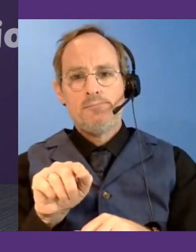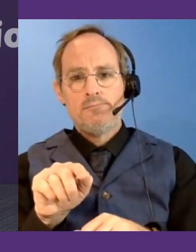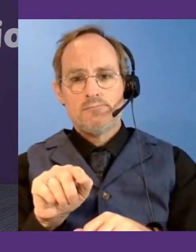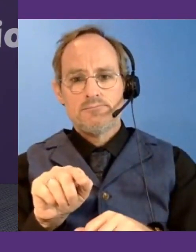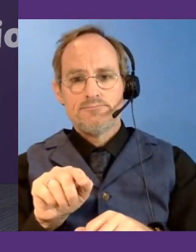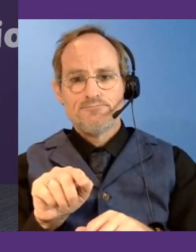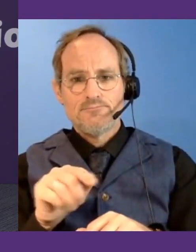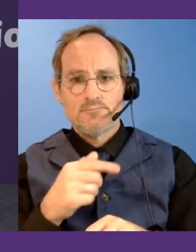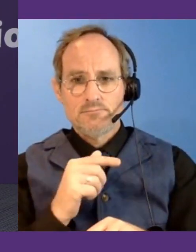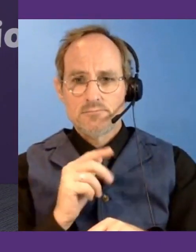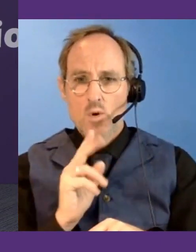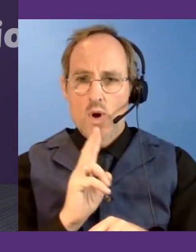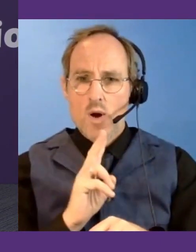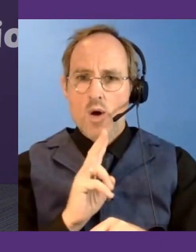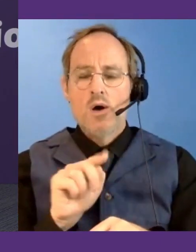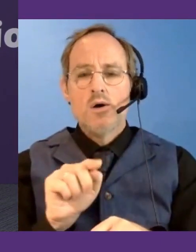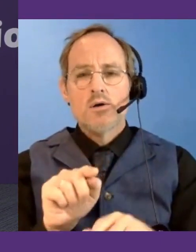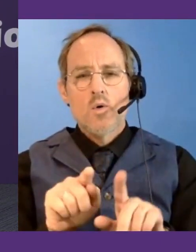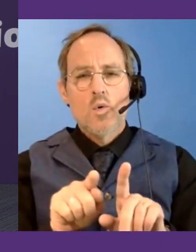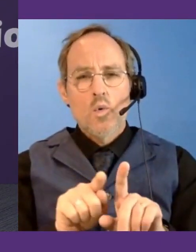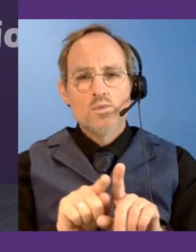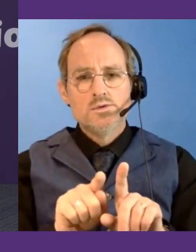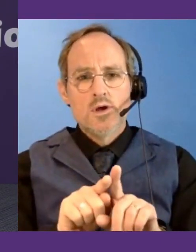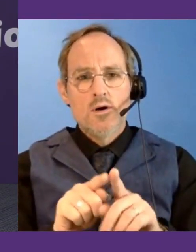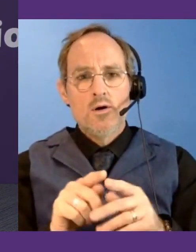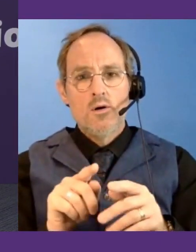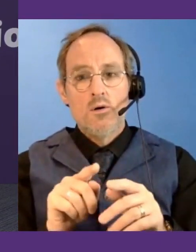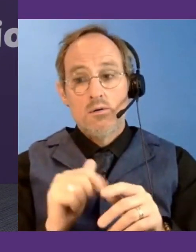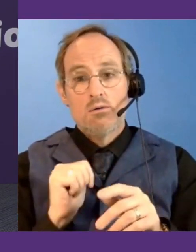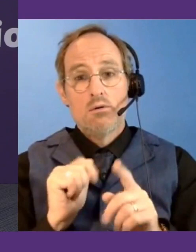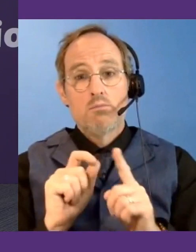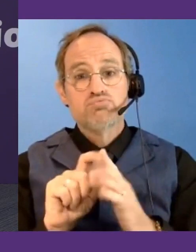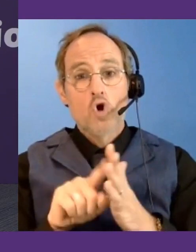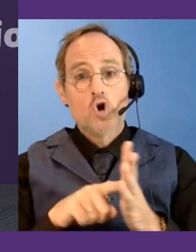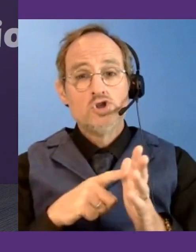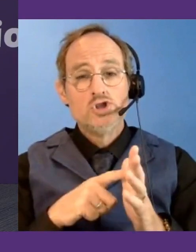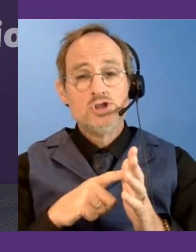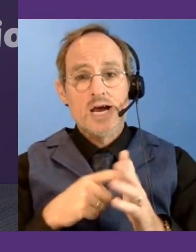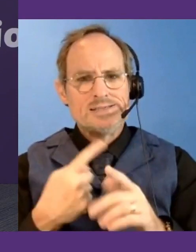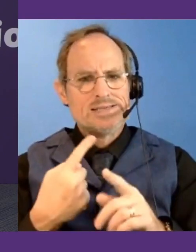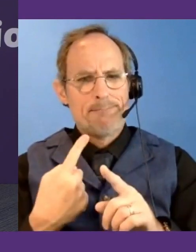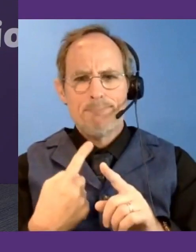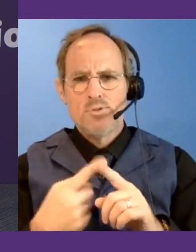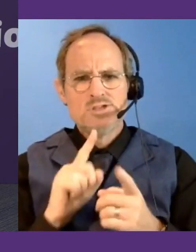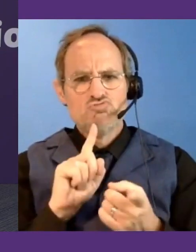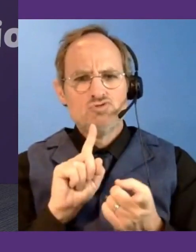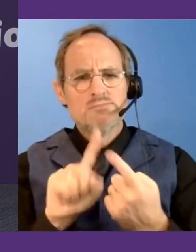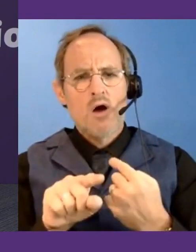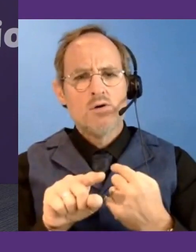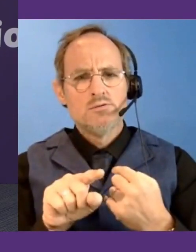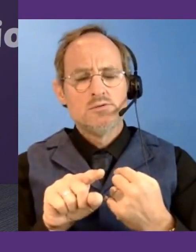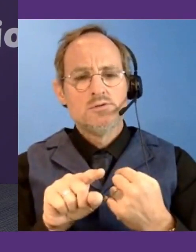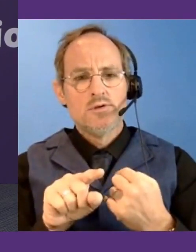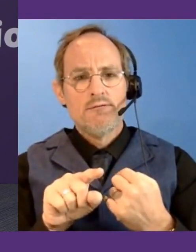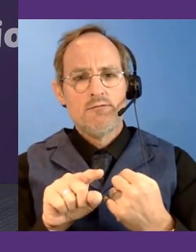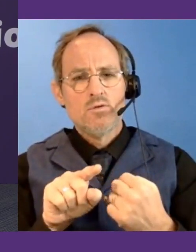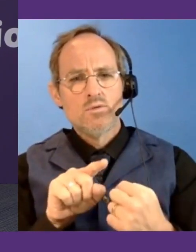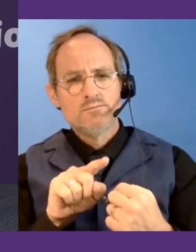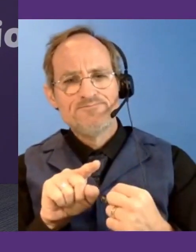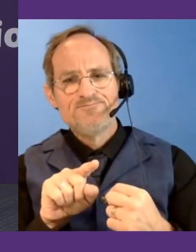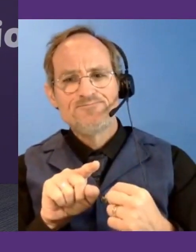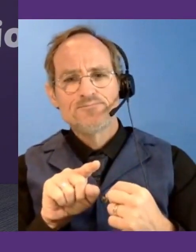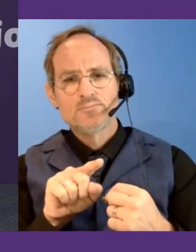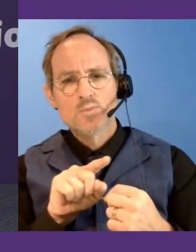what's also happened is beyond that project, which was an emergency response to try and address some of